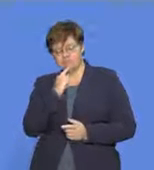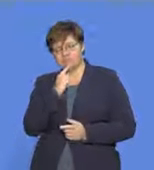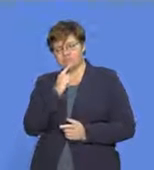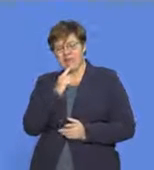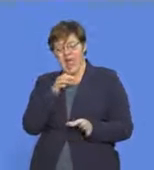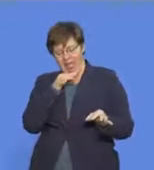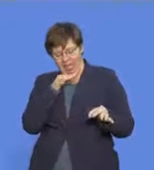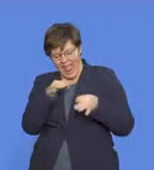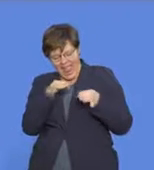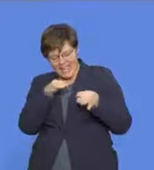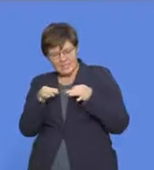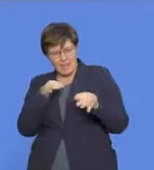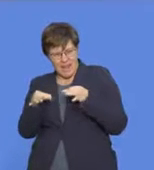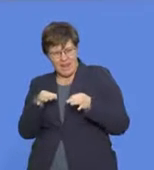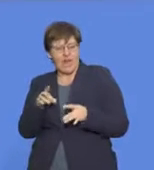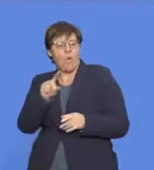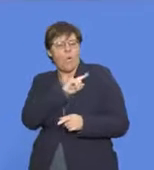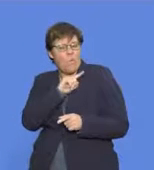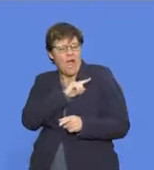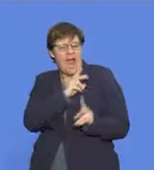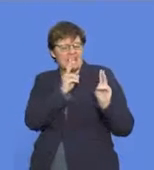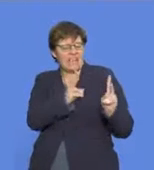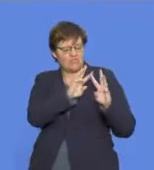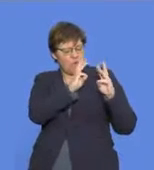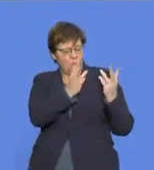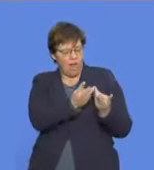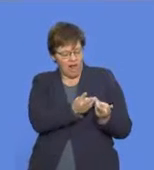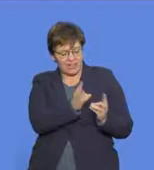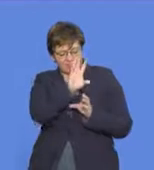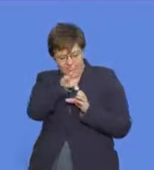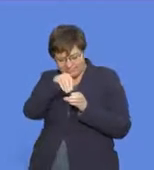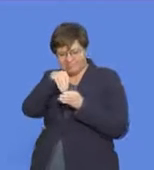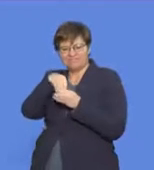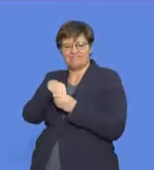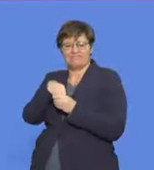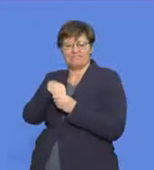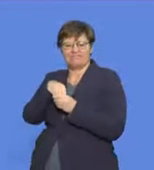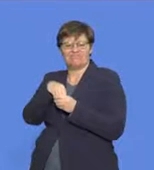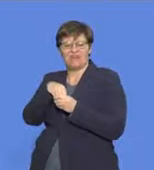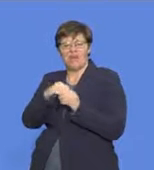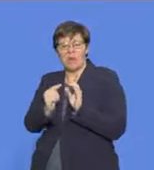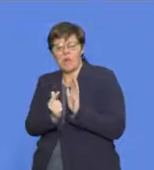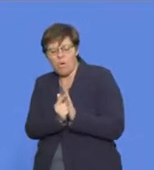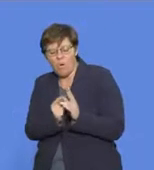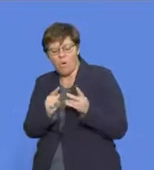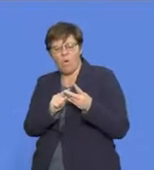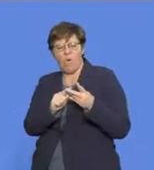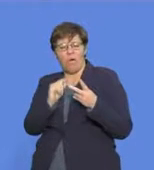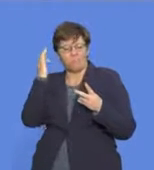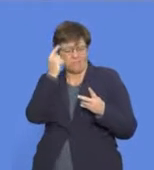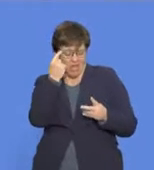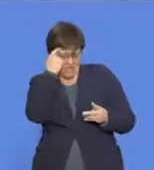well-substantiated explanation of an aspect of the natural world that can be incorporated, that can incorporate laws, hypotheses,